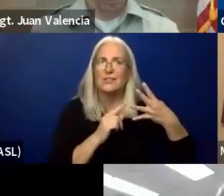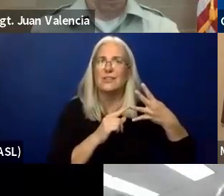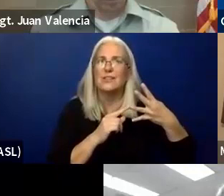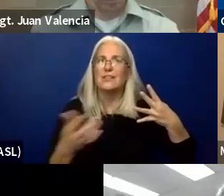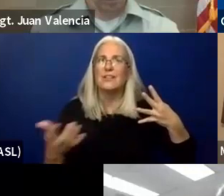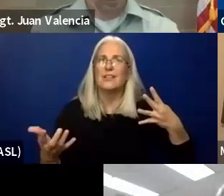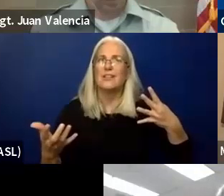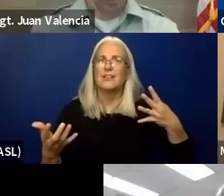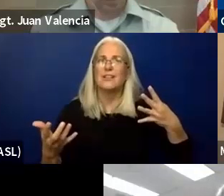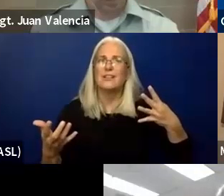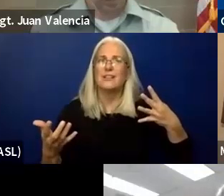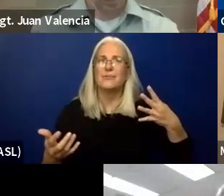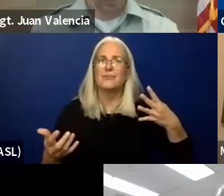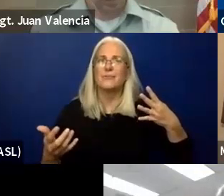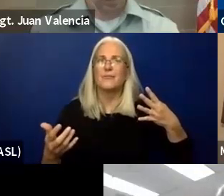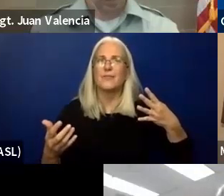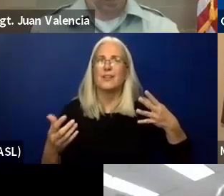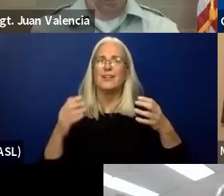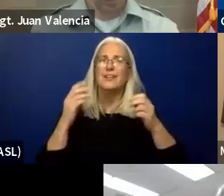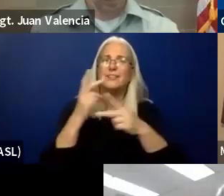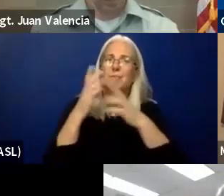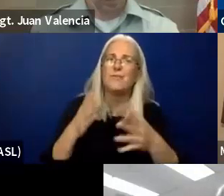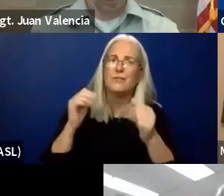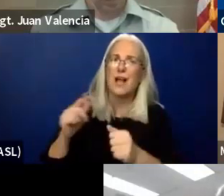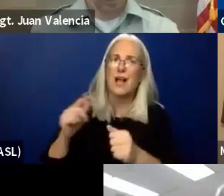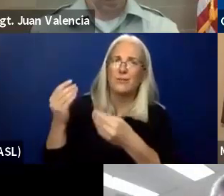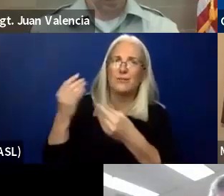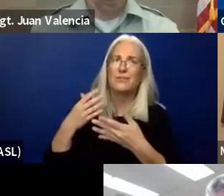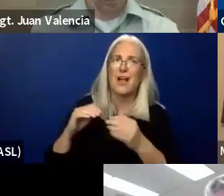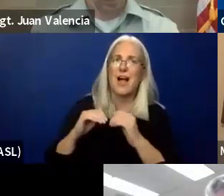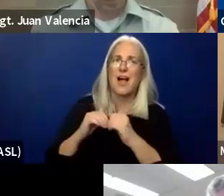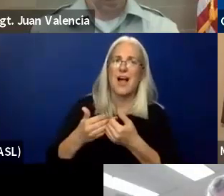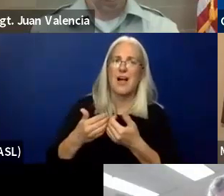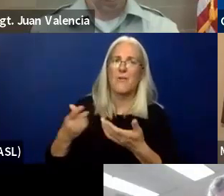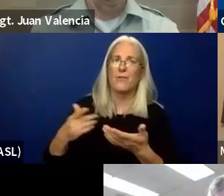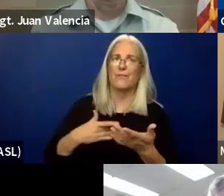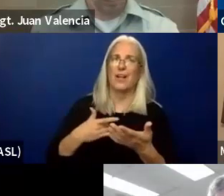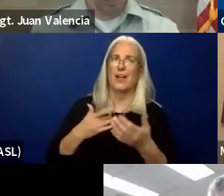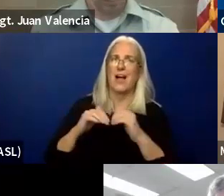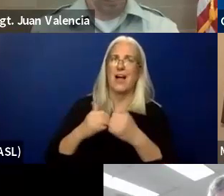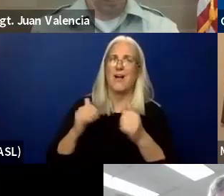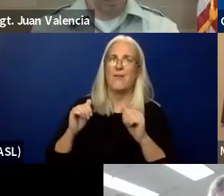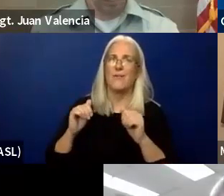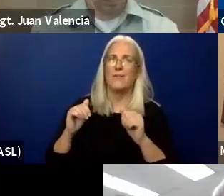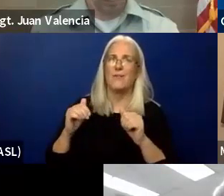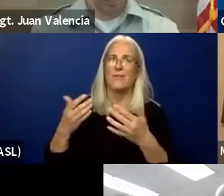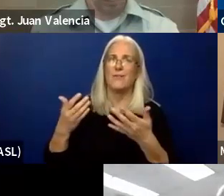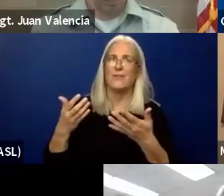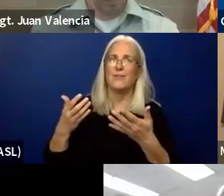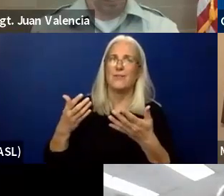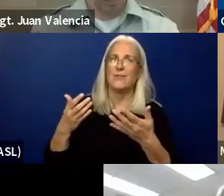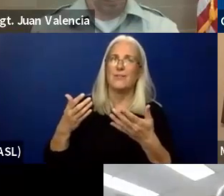not how they feel about that. Are they satisfied with us being the only county just kind of stuck?